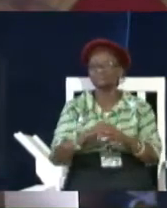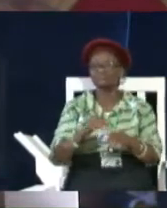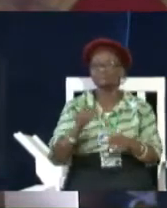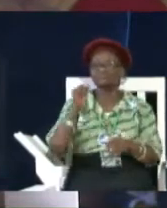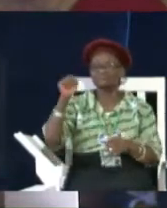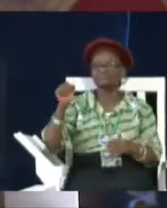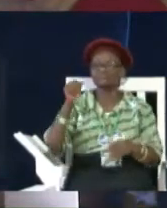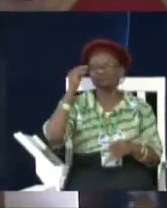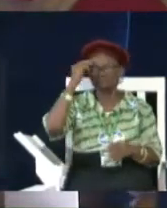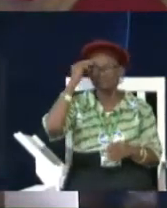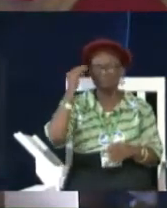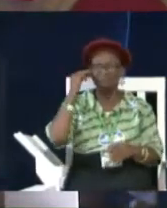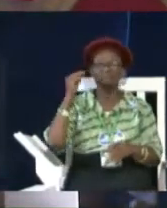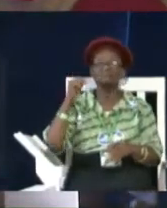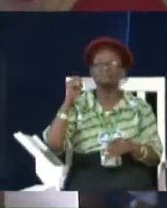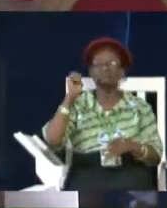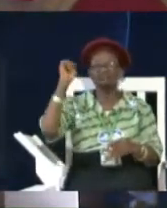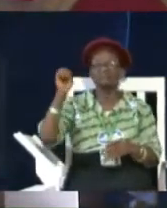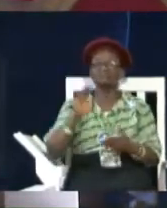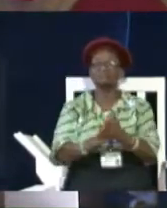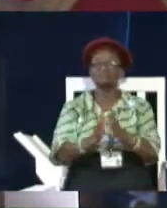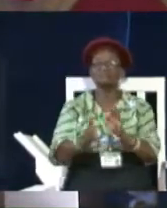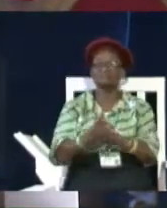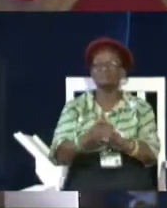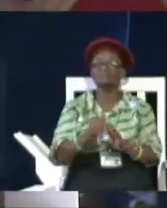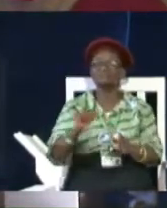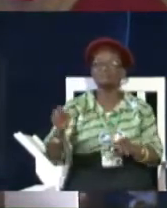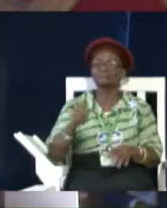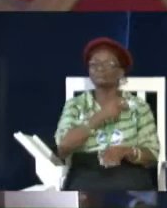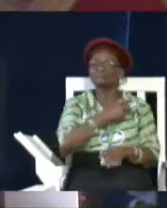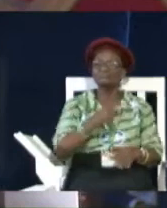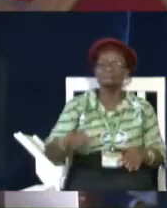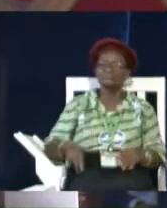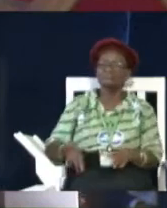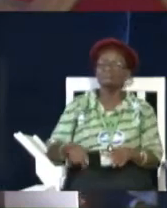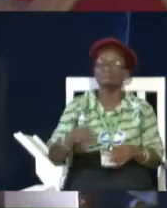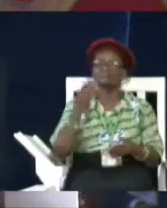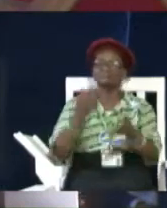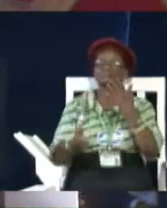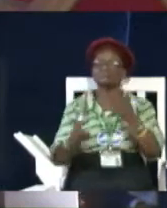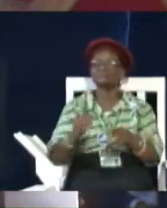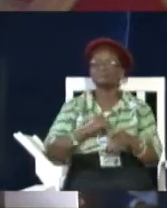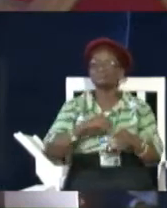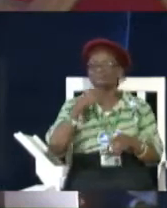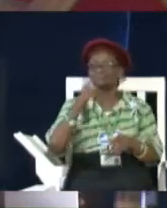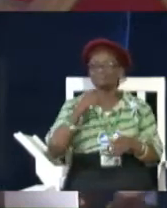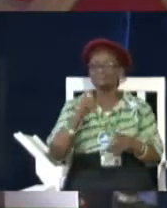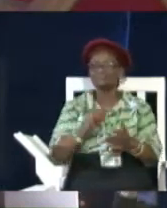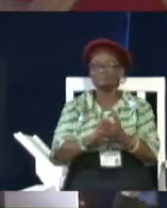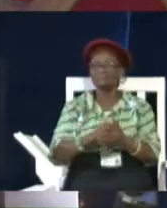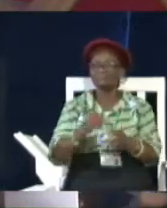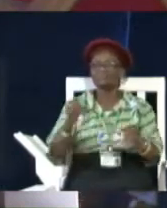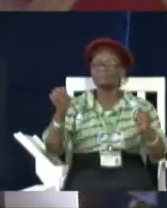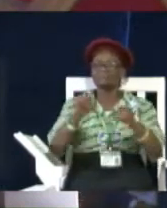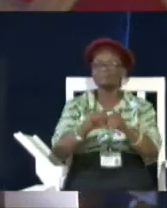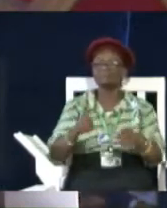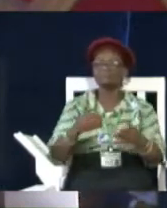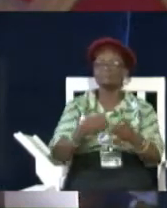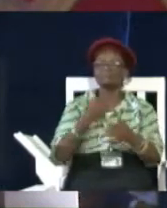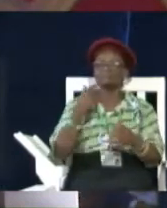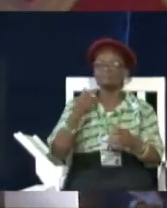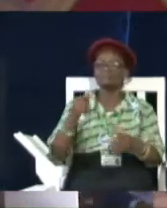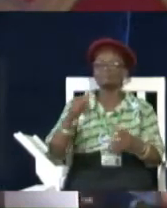May I decree that even before this Congress is over, your promotion